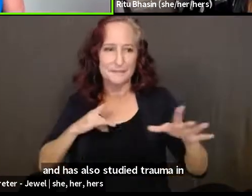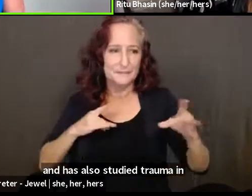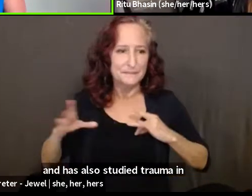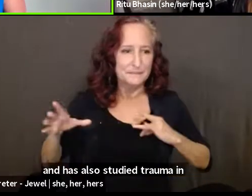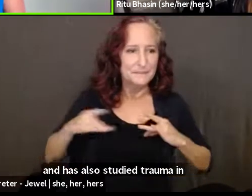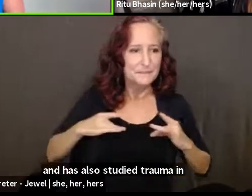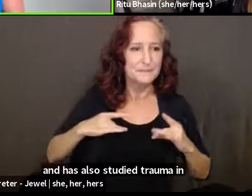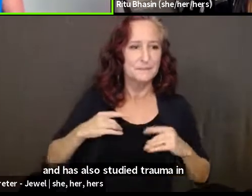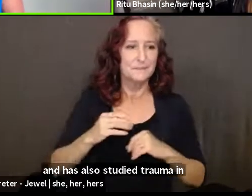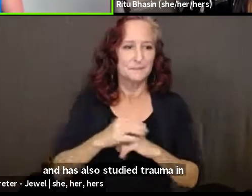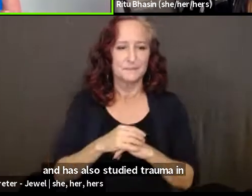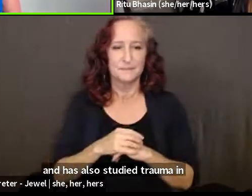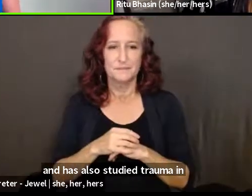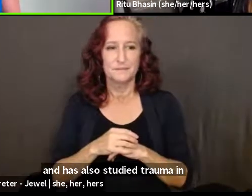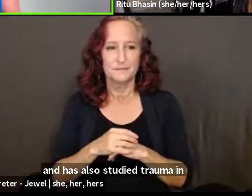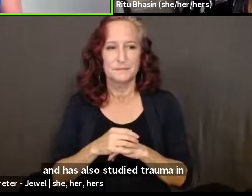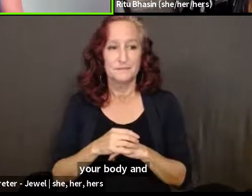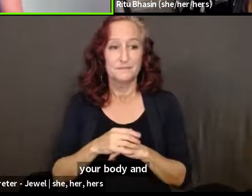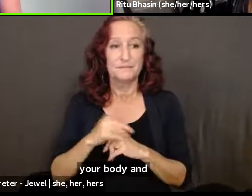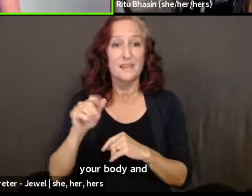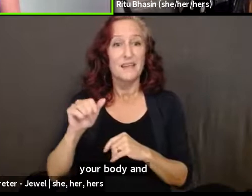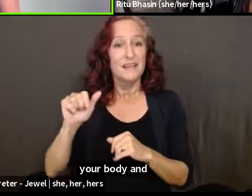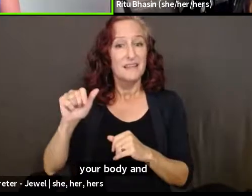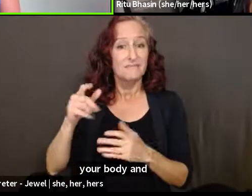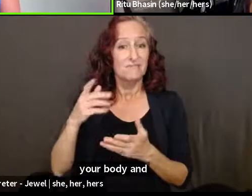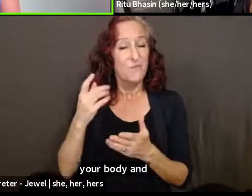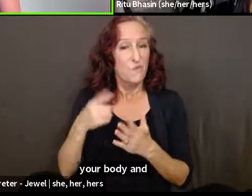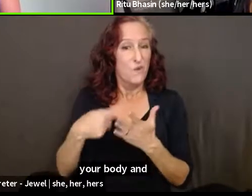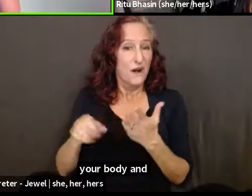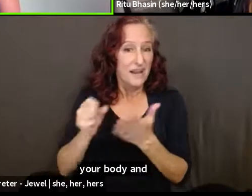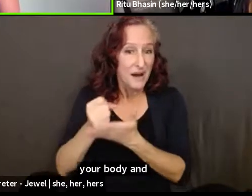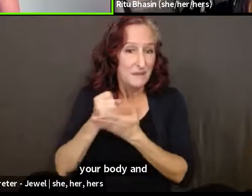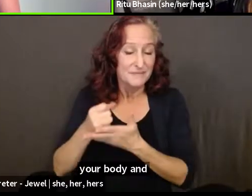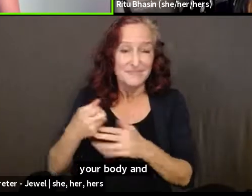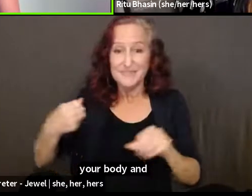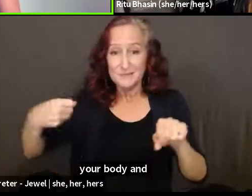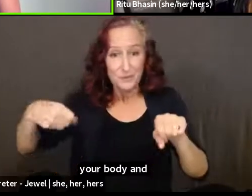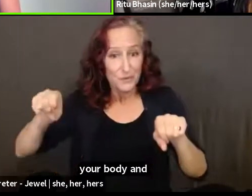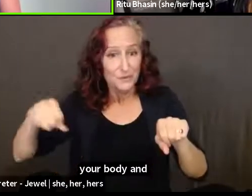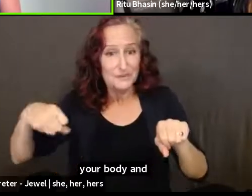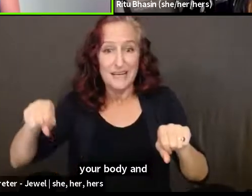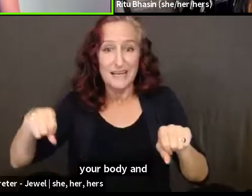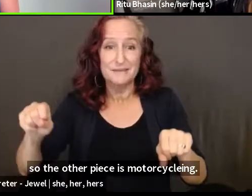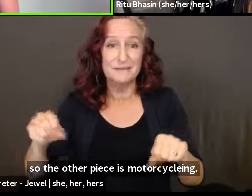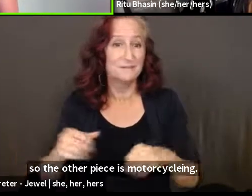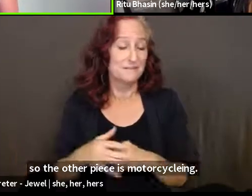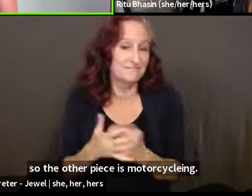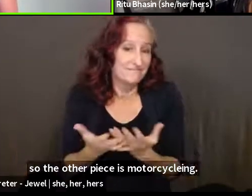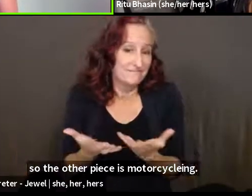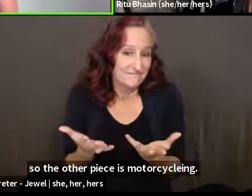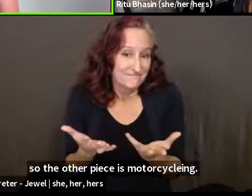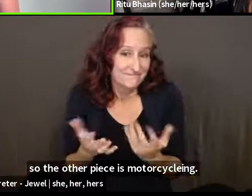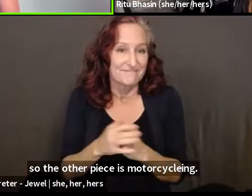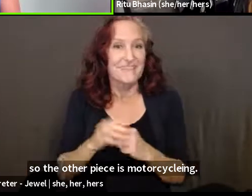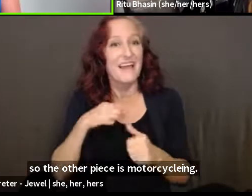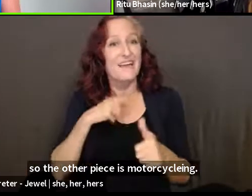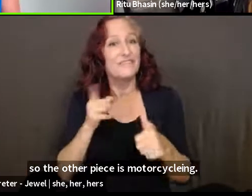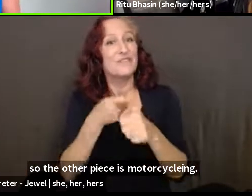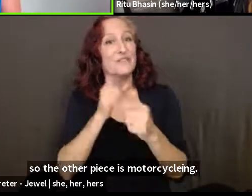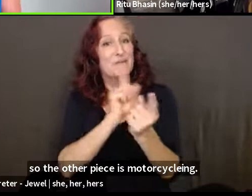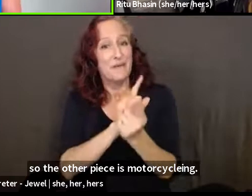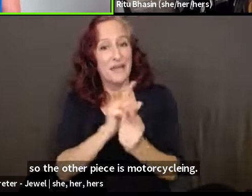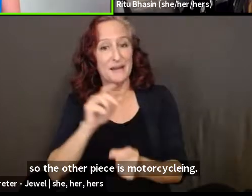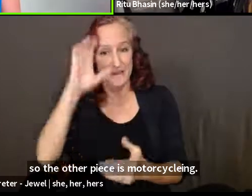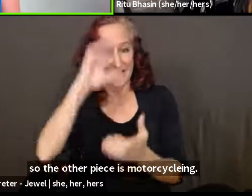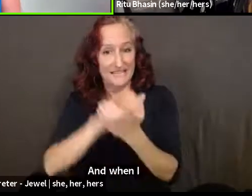so the other piece is motorcycling, and when I first met Wayne and we